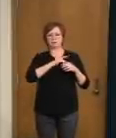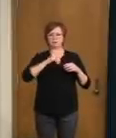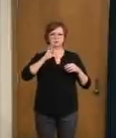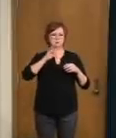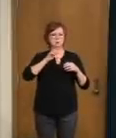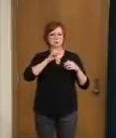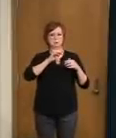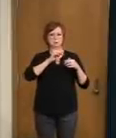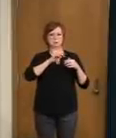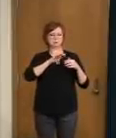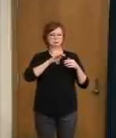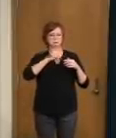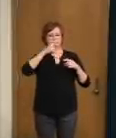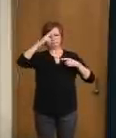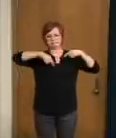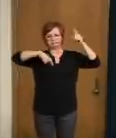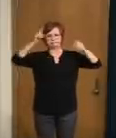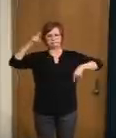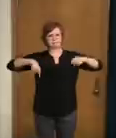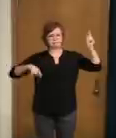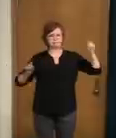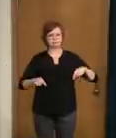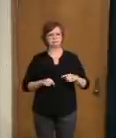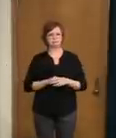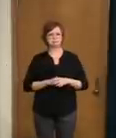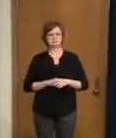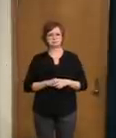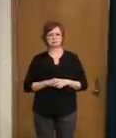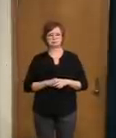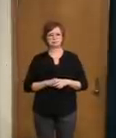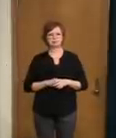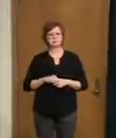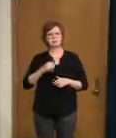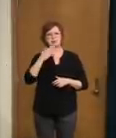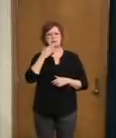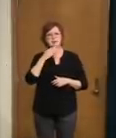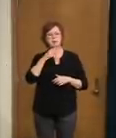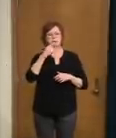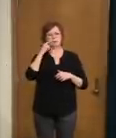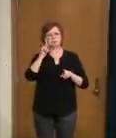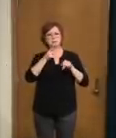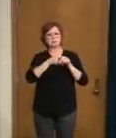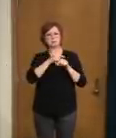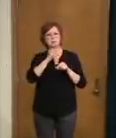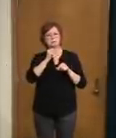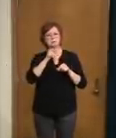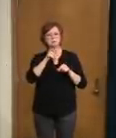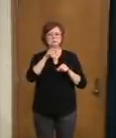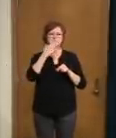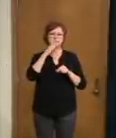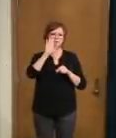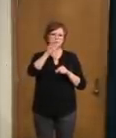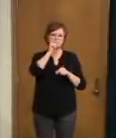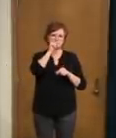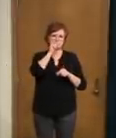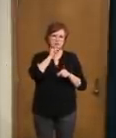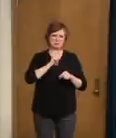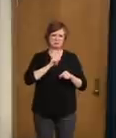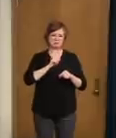these factors. We really appreciate the patience of Saskatchewan residents that want to get the